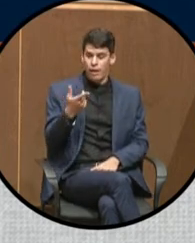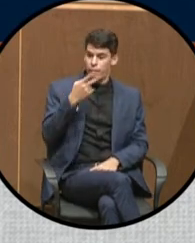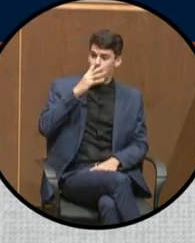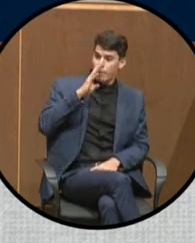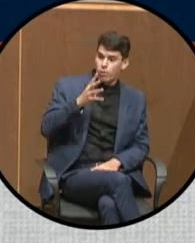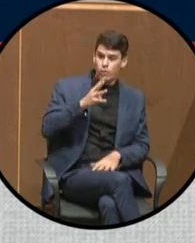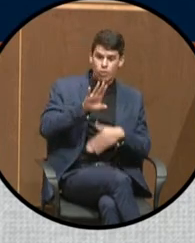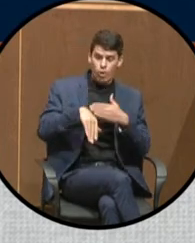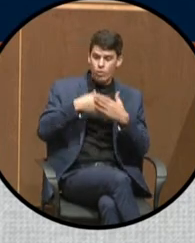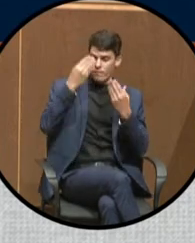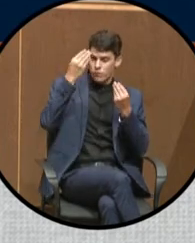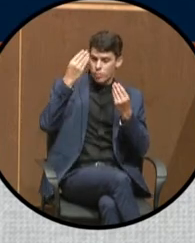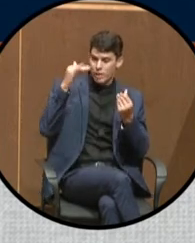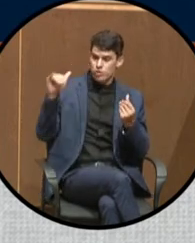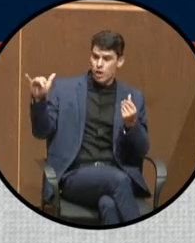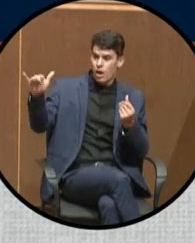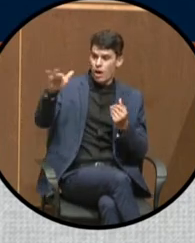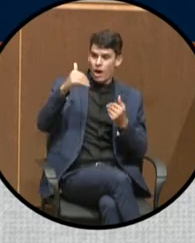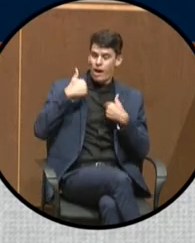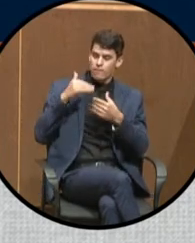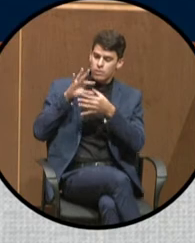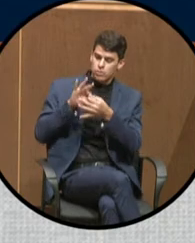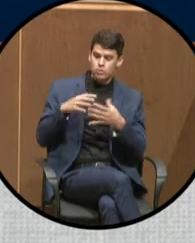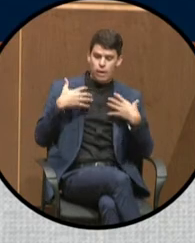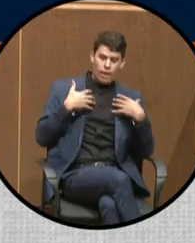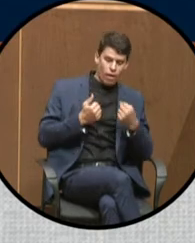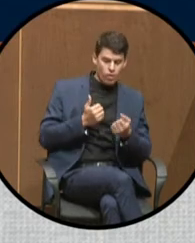of information regarding our health and